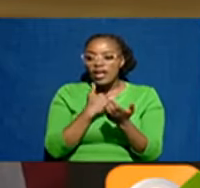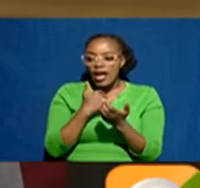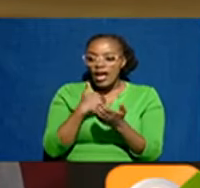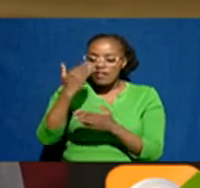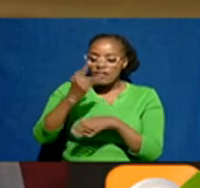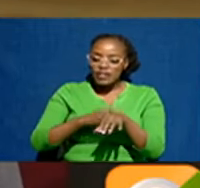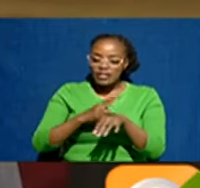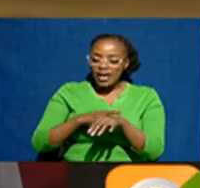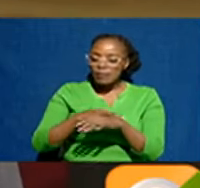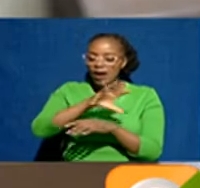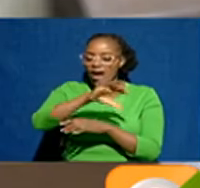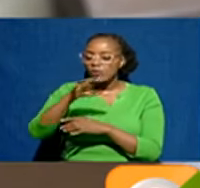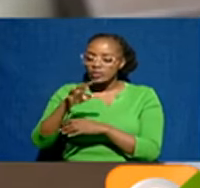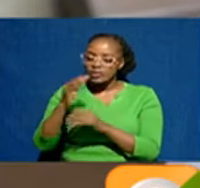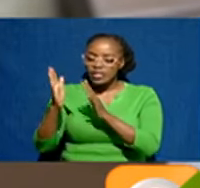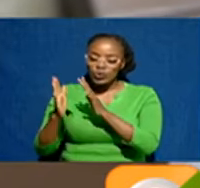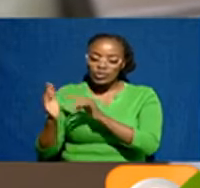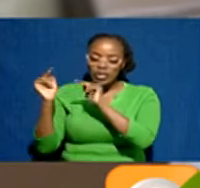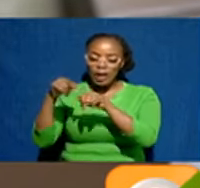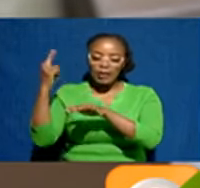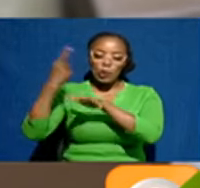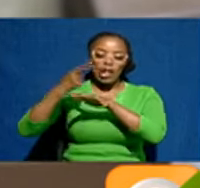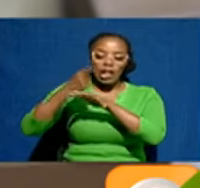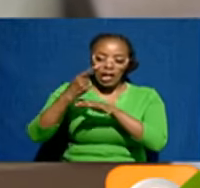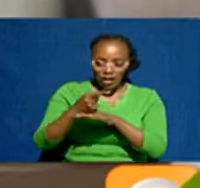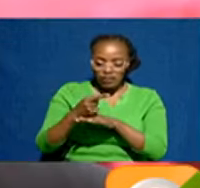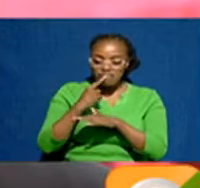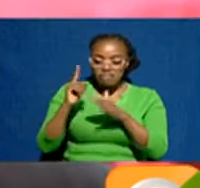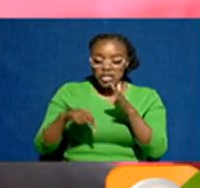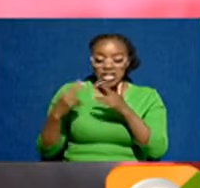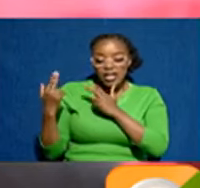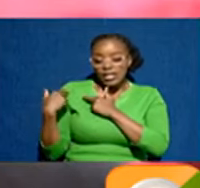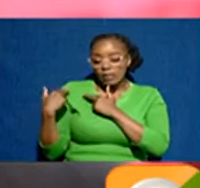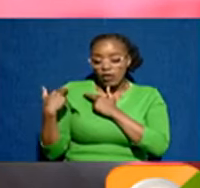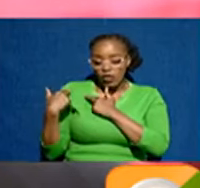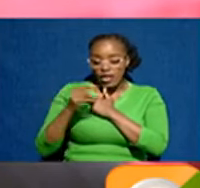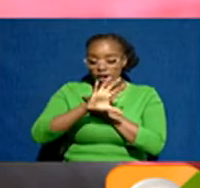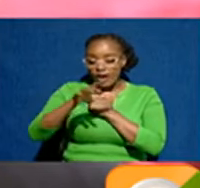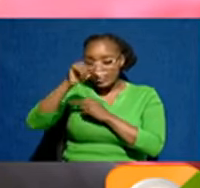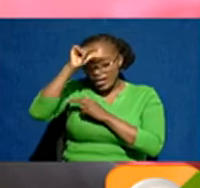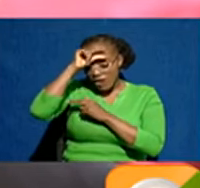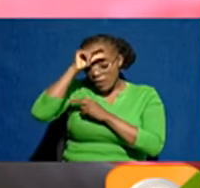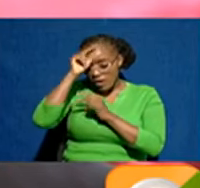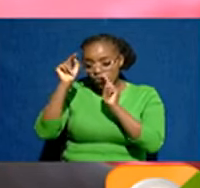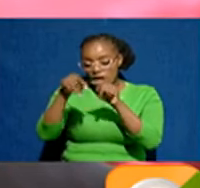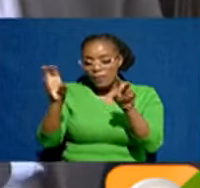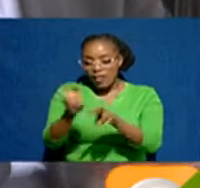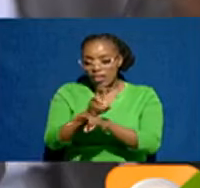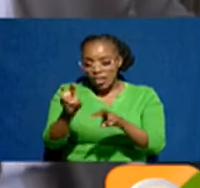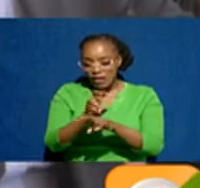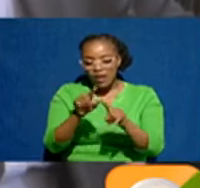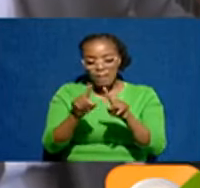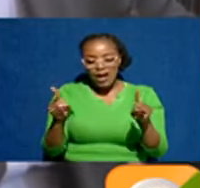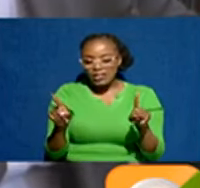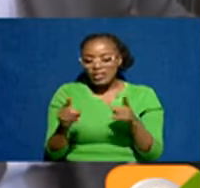constant harassment from county security officers. They maintain it is the responsibility of county government to conduct crackdowns and